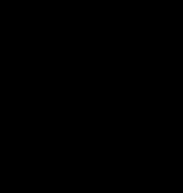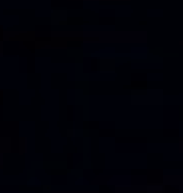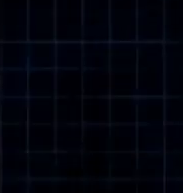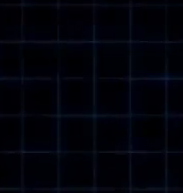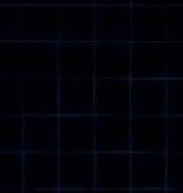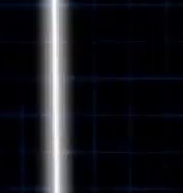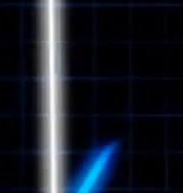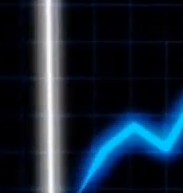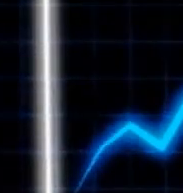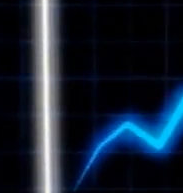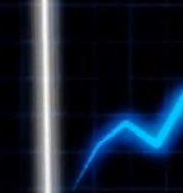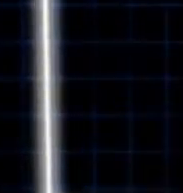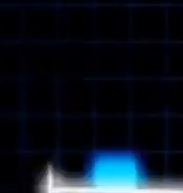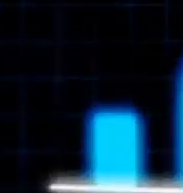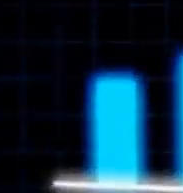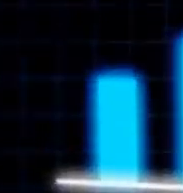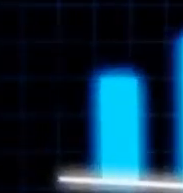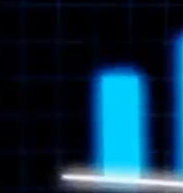ibit.